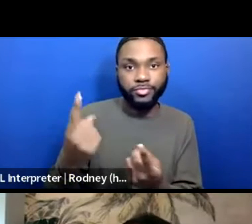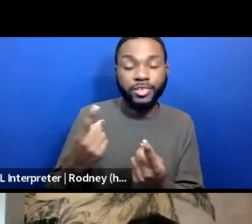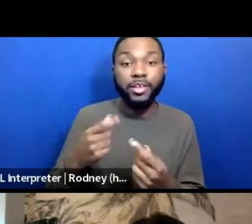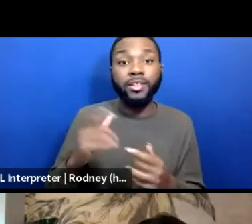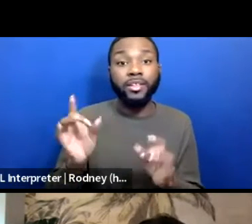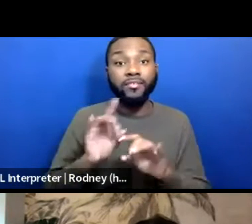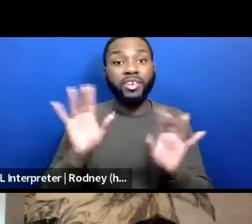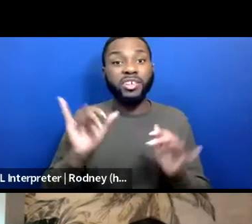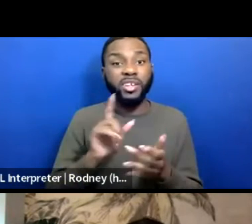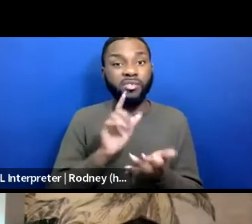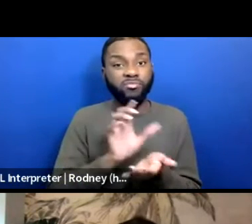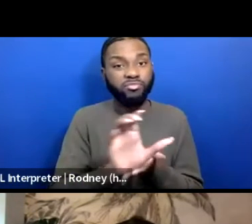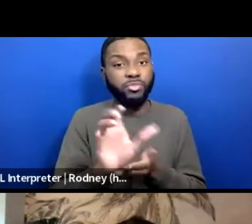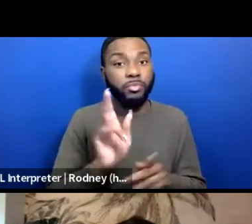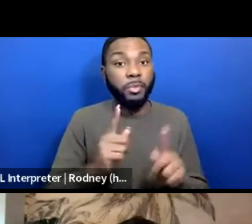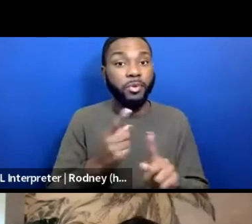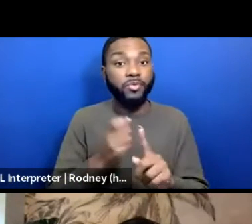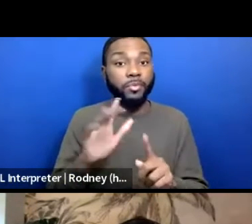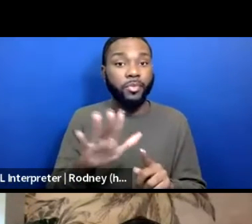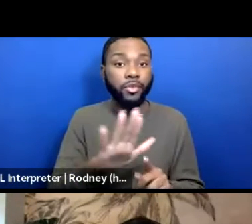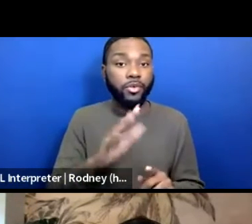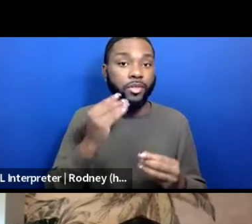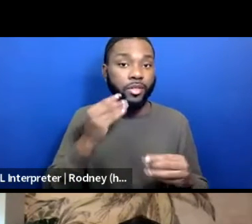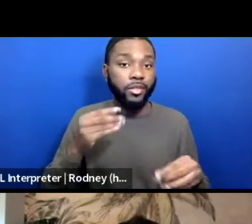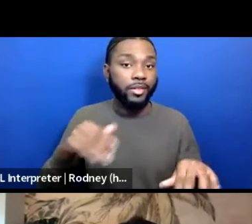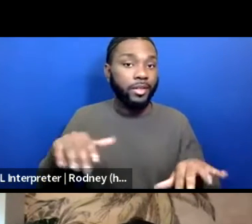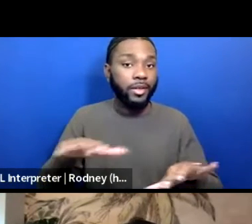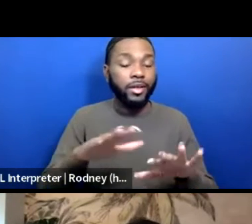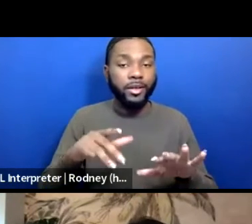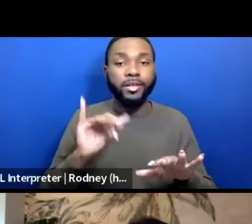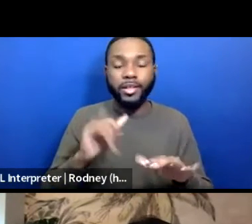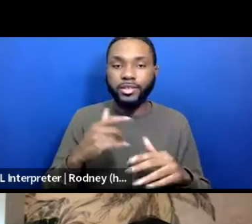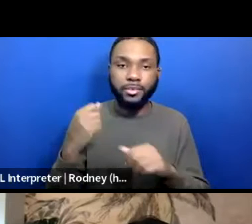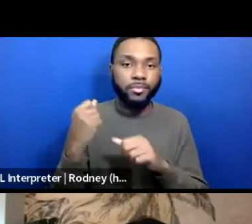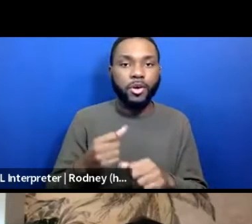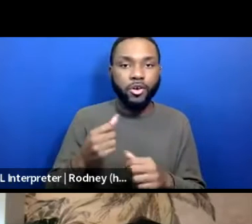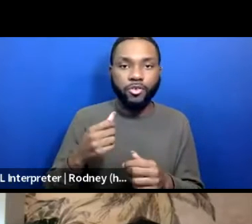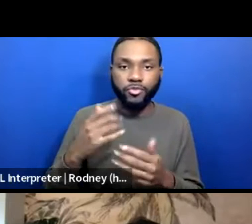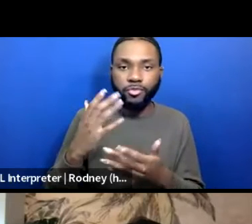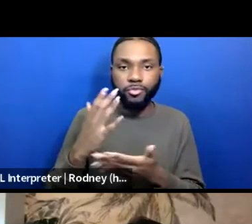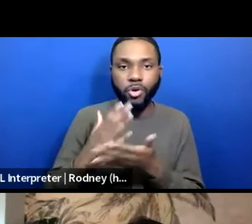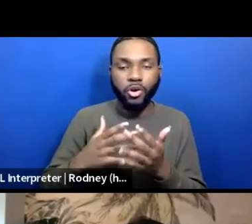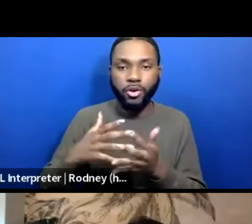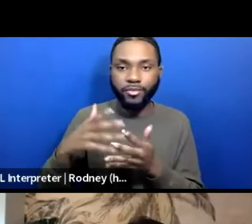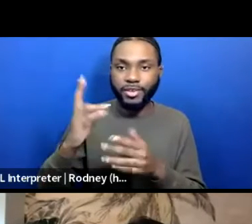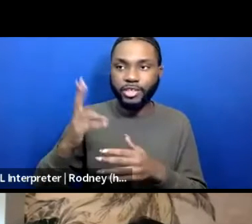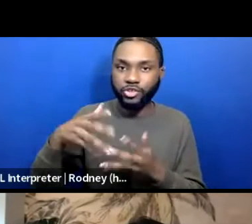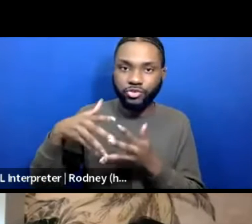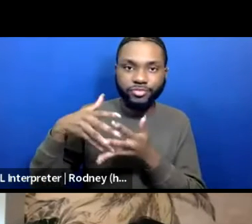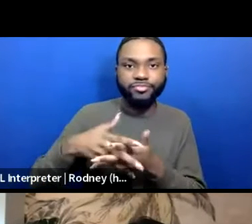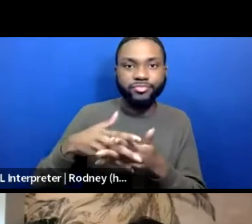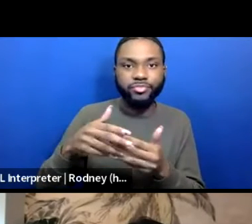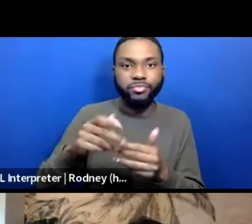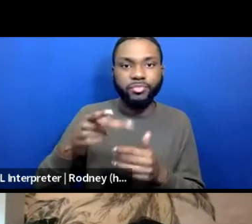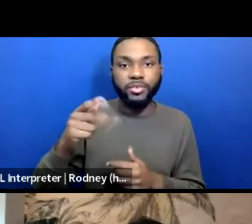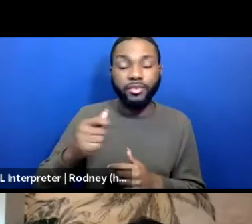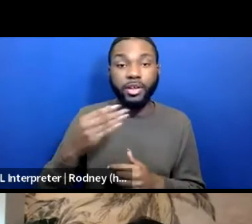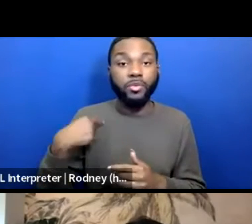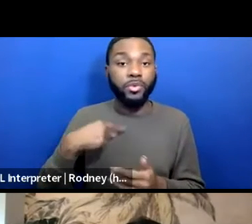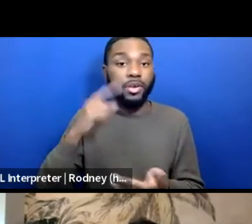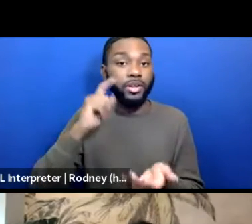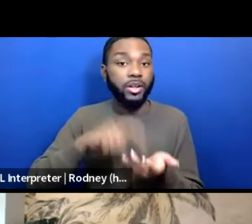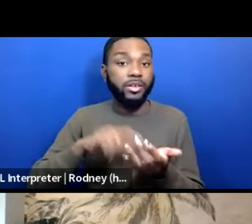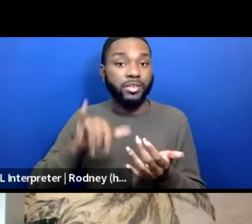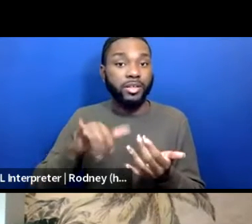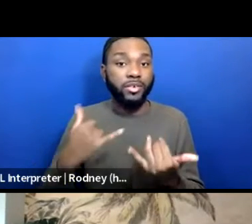Lenape from their homeland is a powerful part of the history of Pennsylvania. And we acknowledge that in this moment, and we work